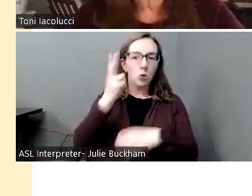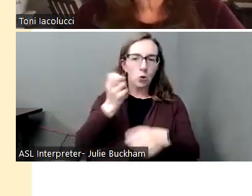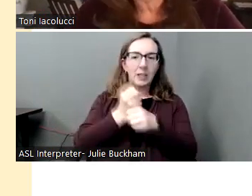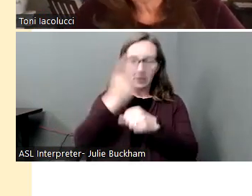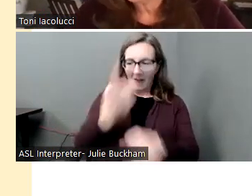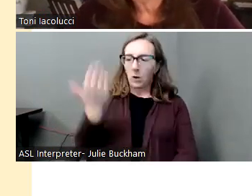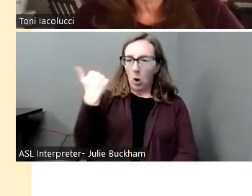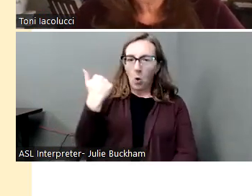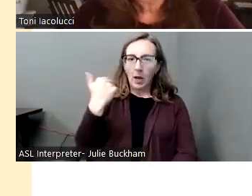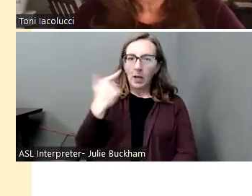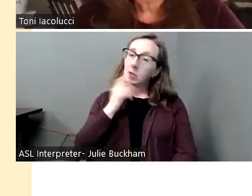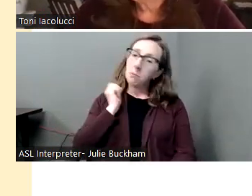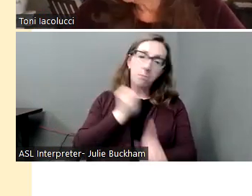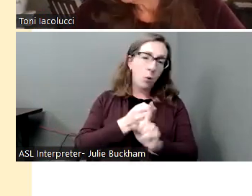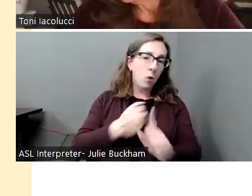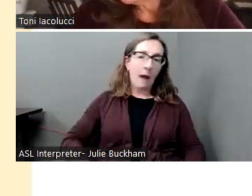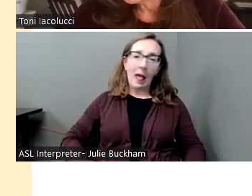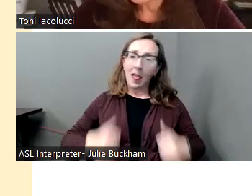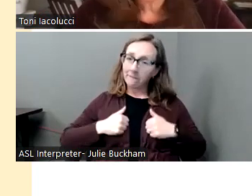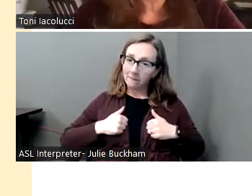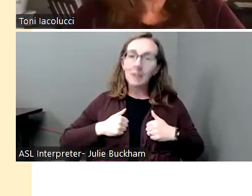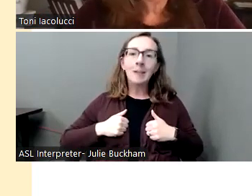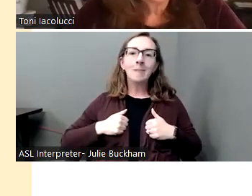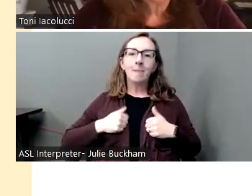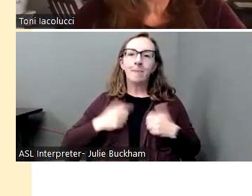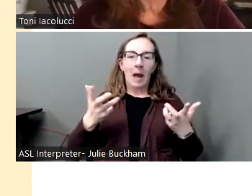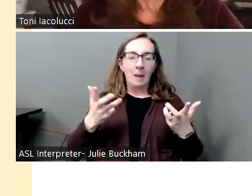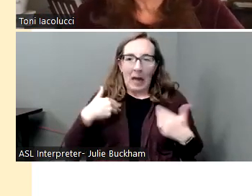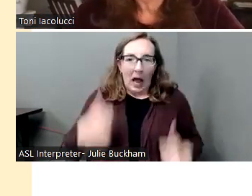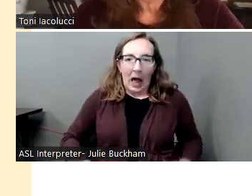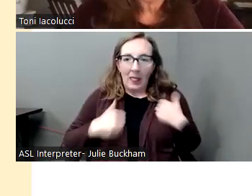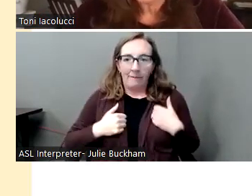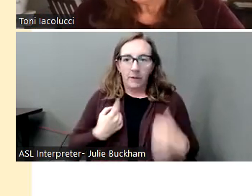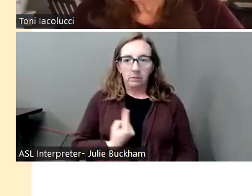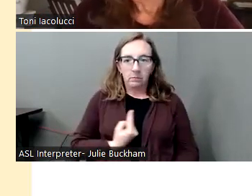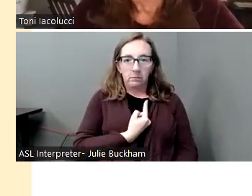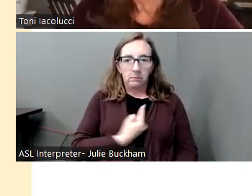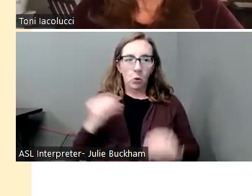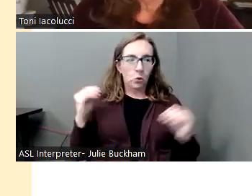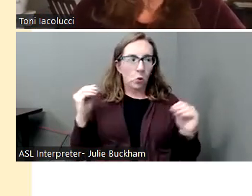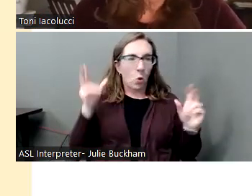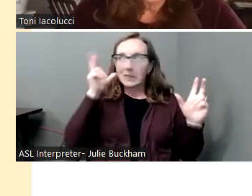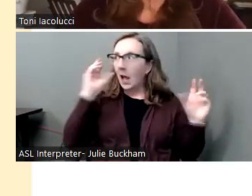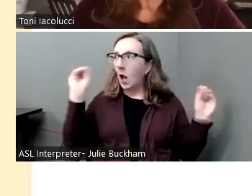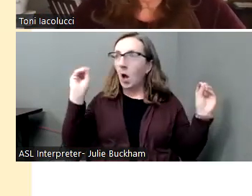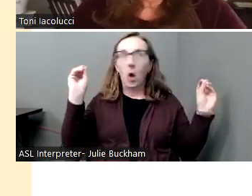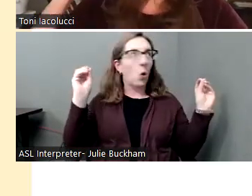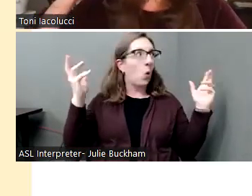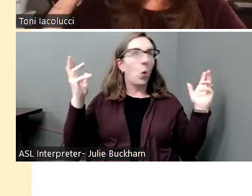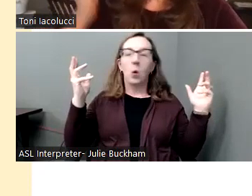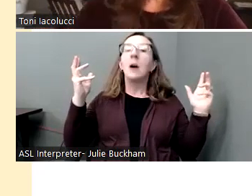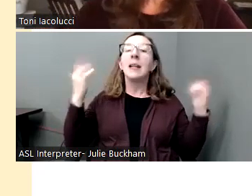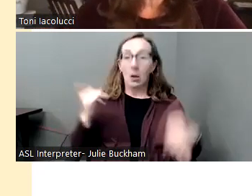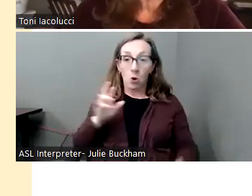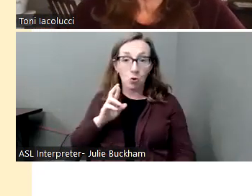was indeed life-changing. I went from living in a soundproof booth for 15 years. I now would say in my right ear,